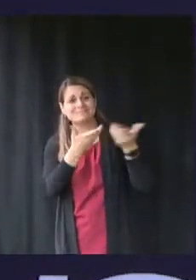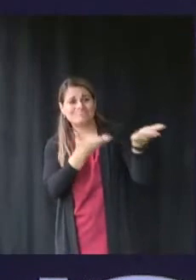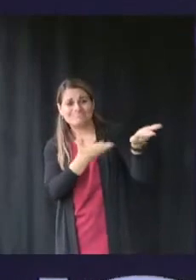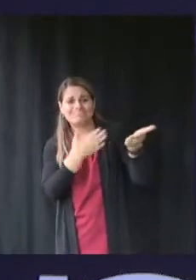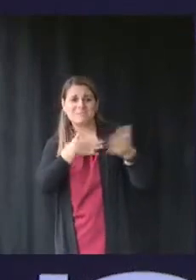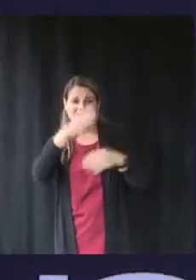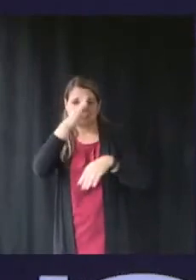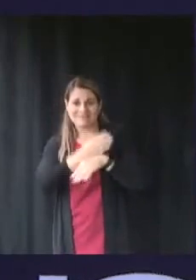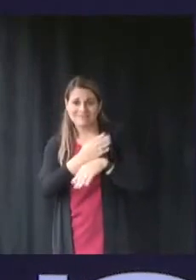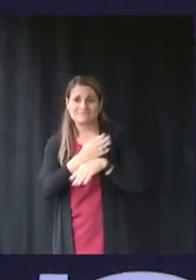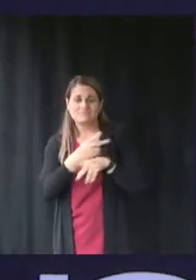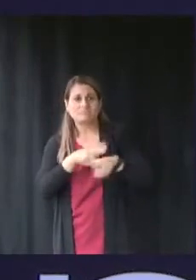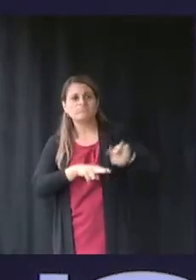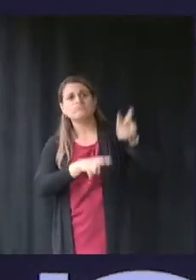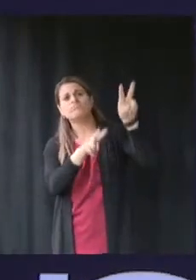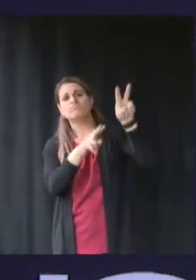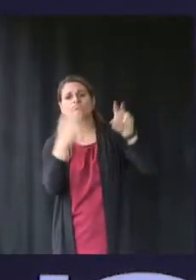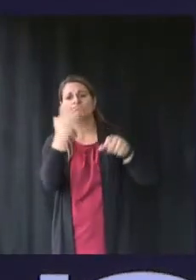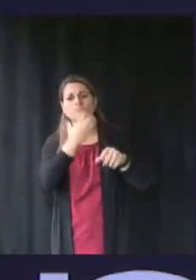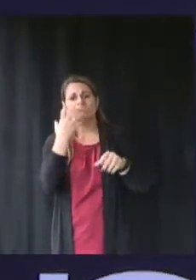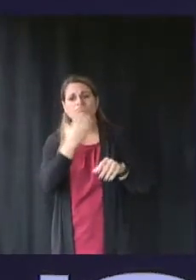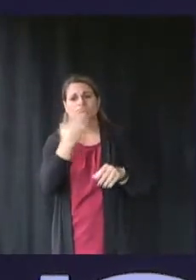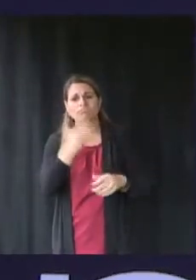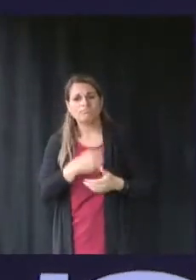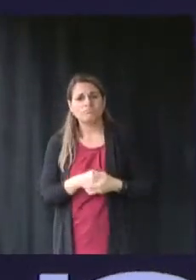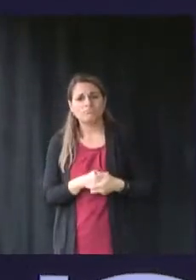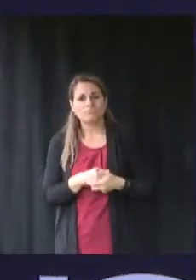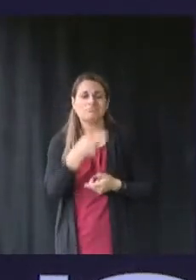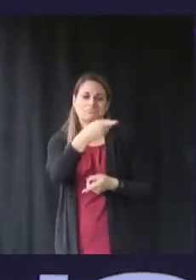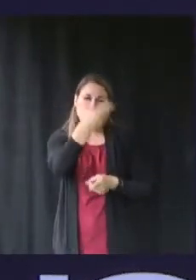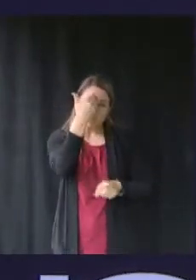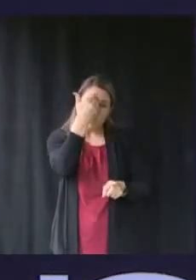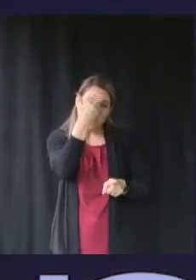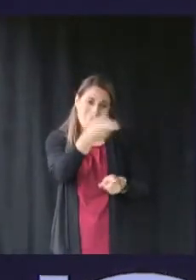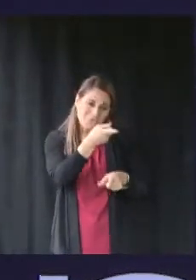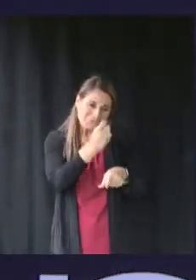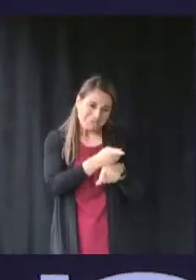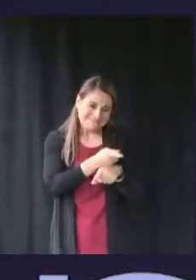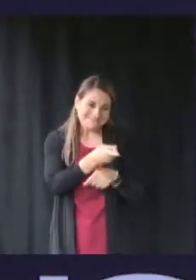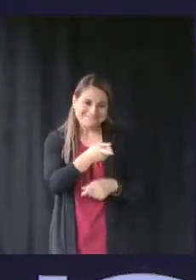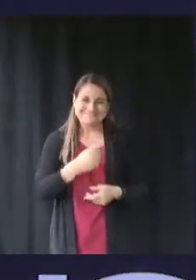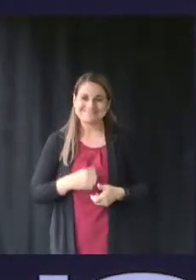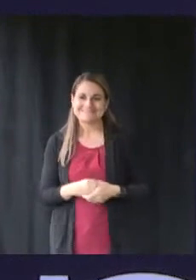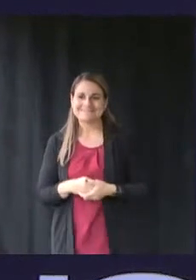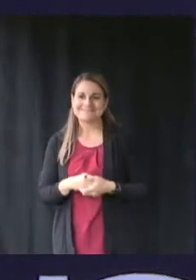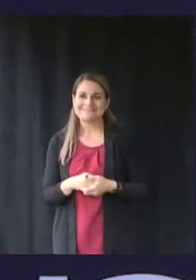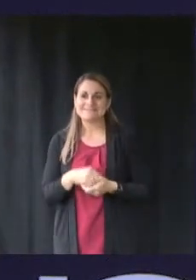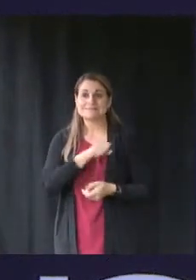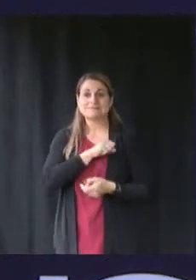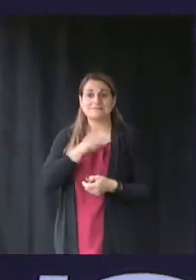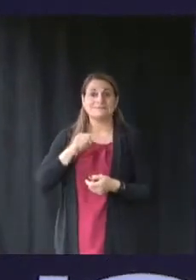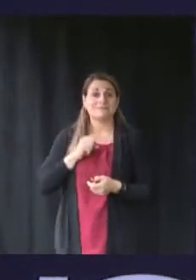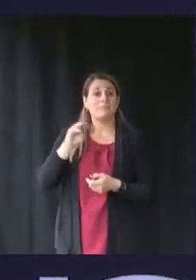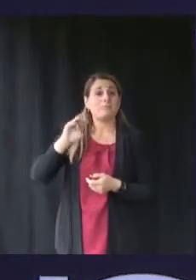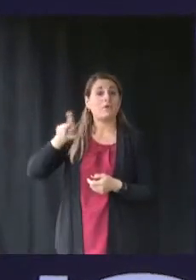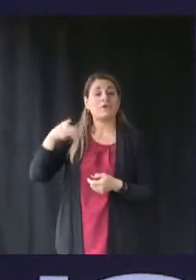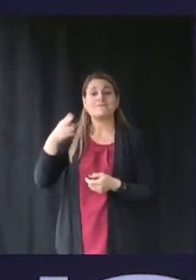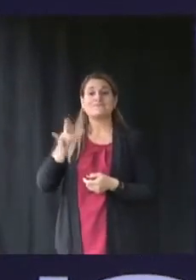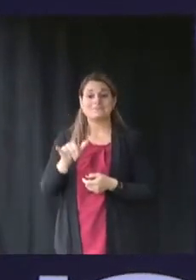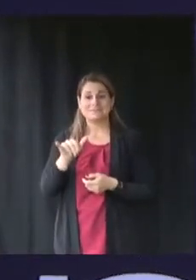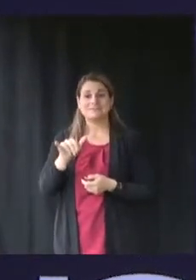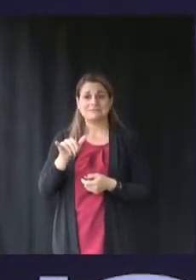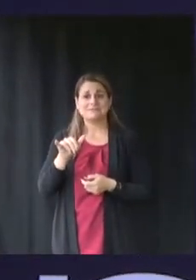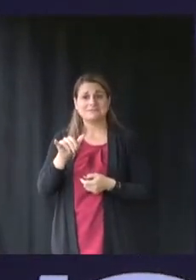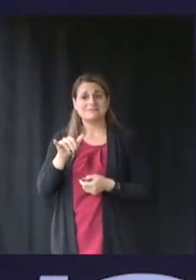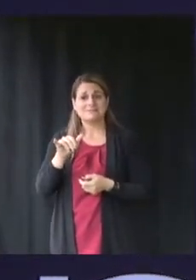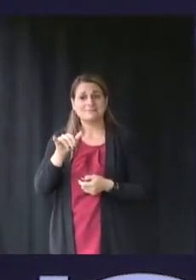admirer, and I think the senator knows that. And Senator Murphy, if I have to summon in the foxhole with me, I want Murph with